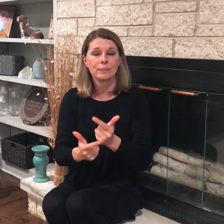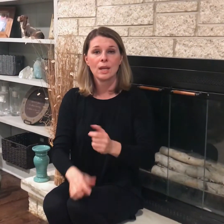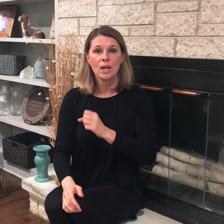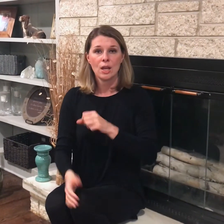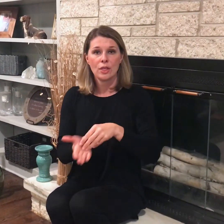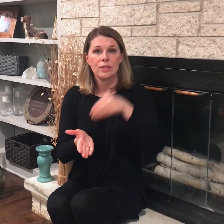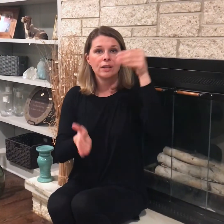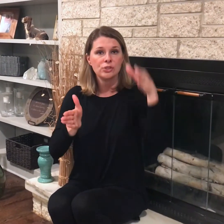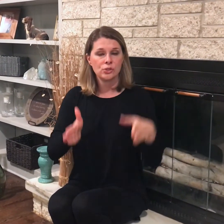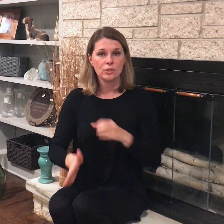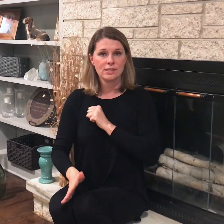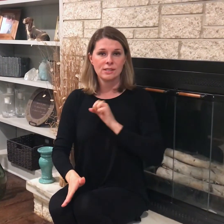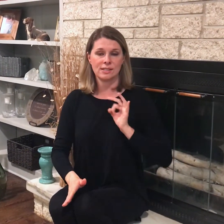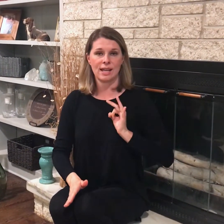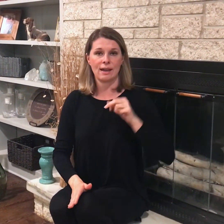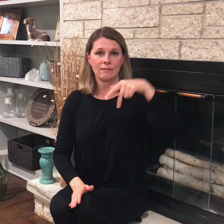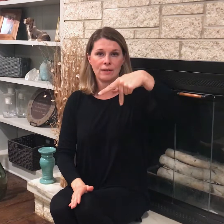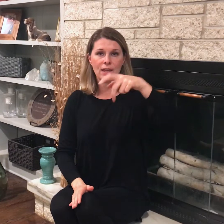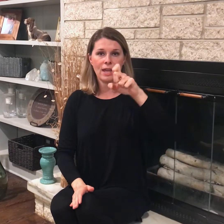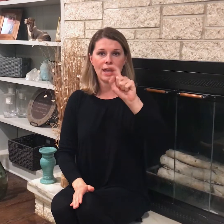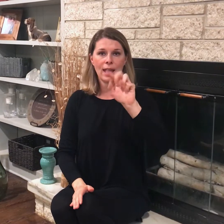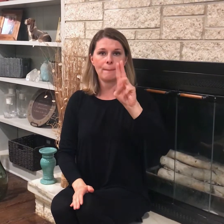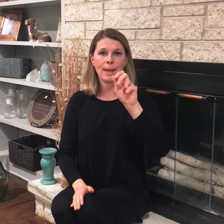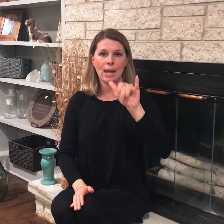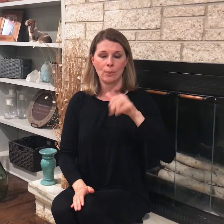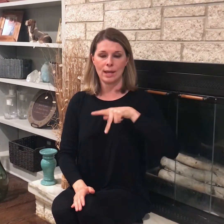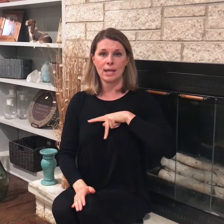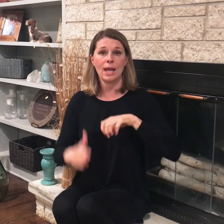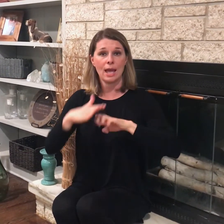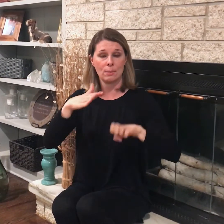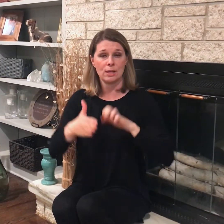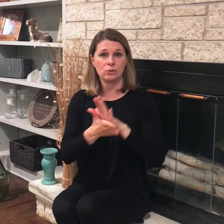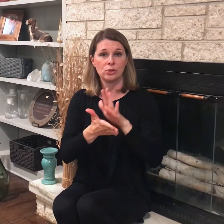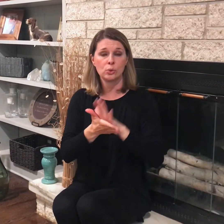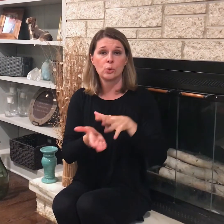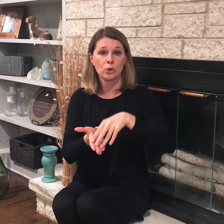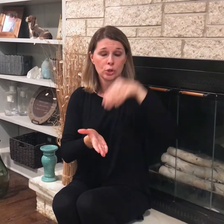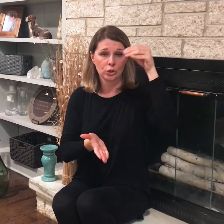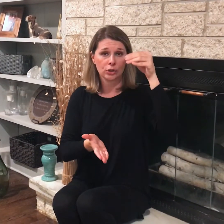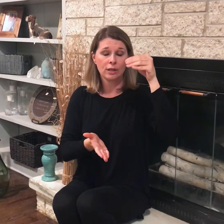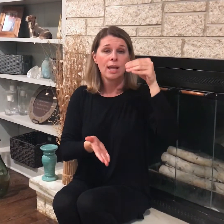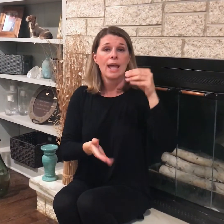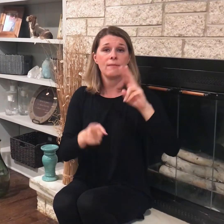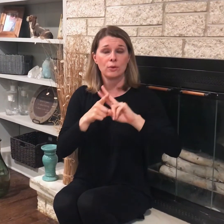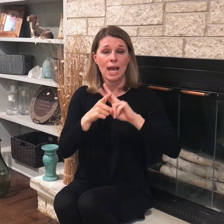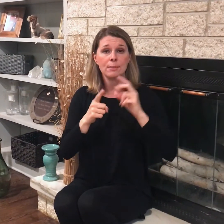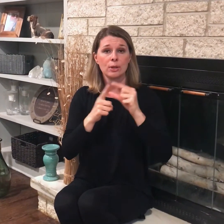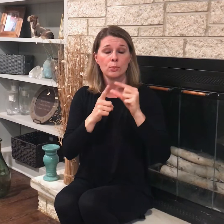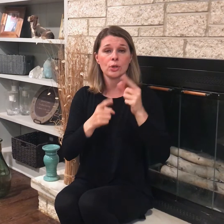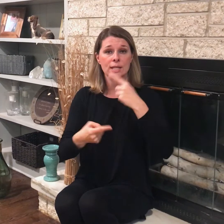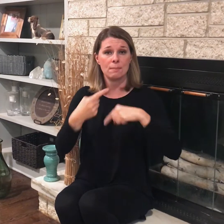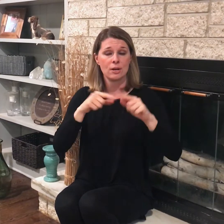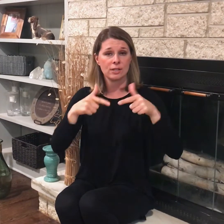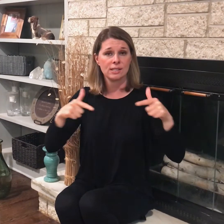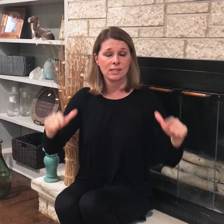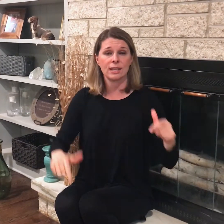everyone. The students and staff at Petway Elementary School learn a vocabulary